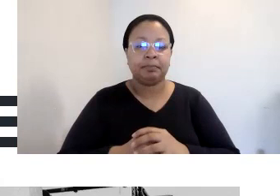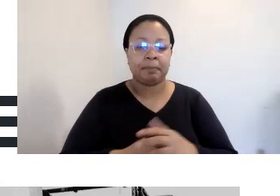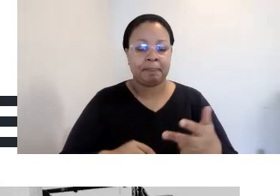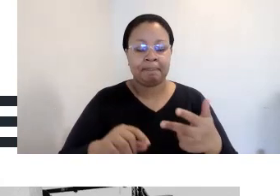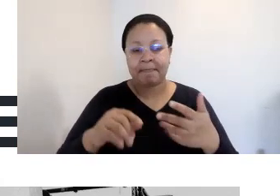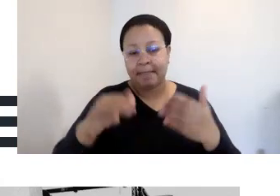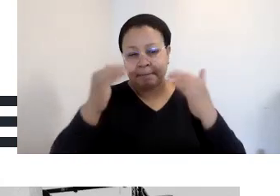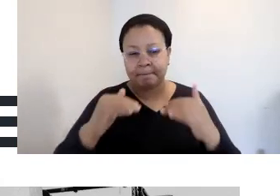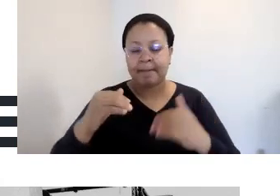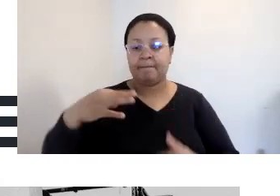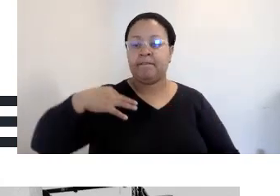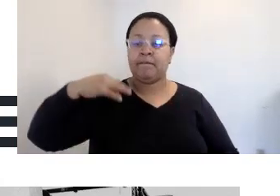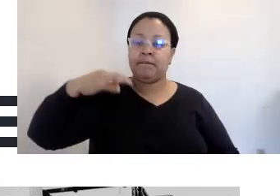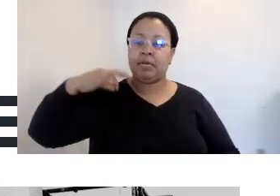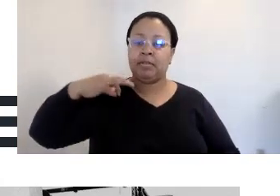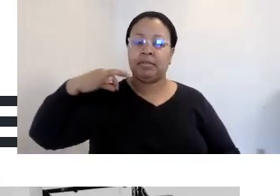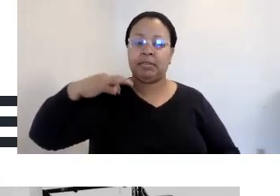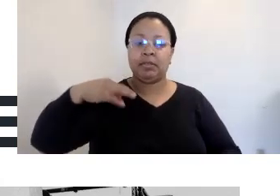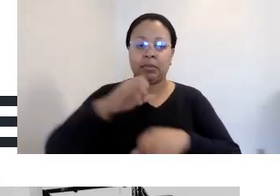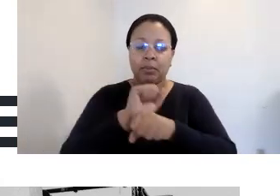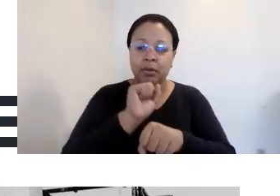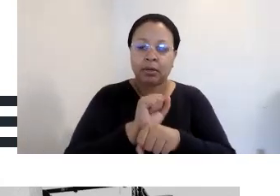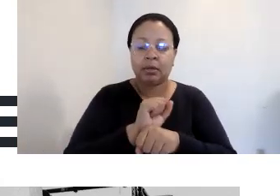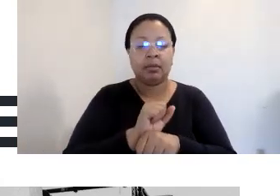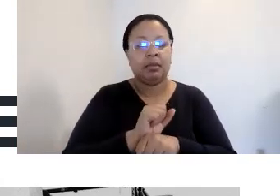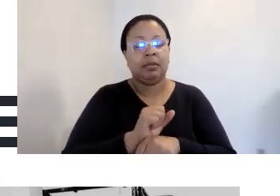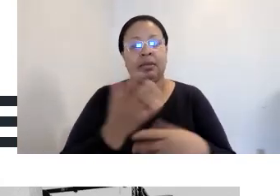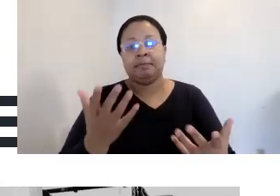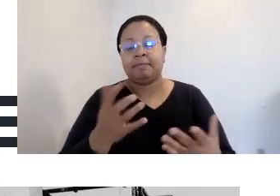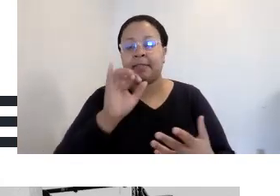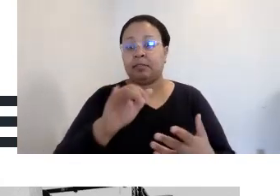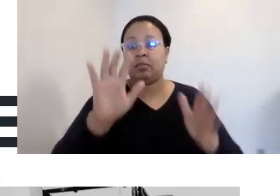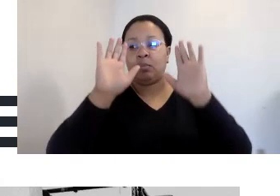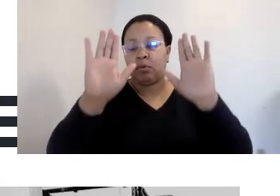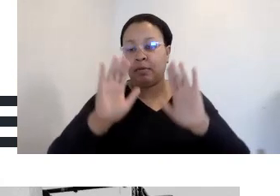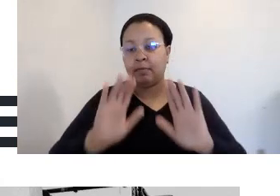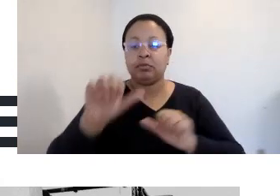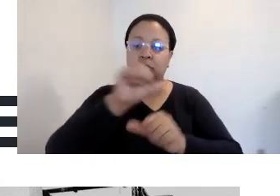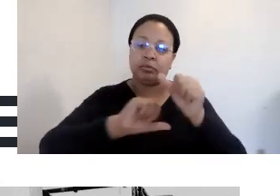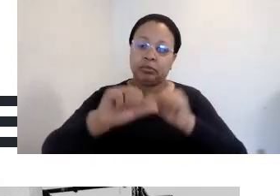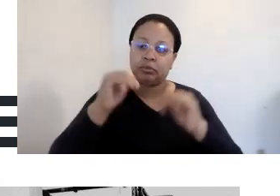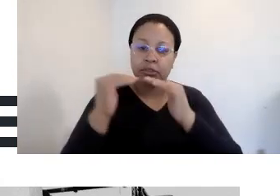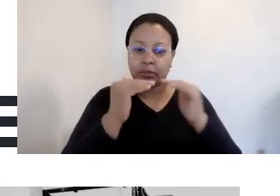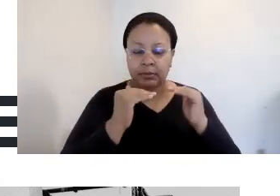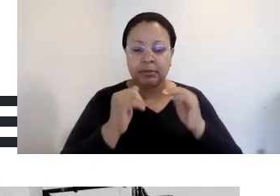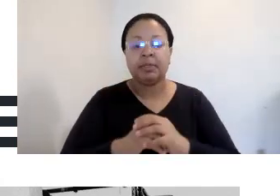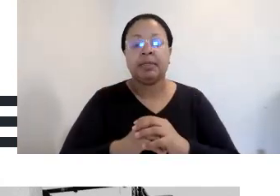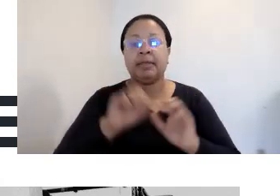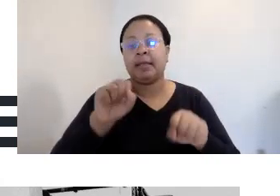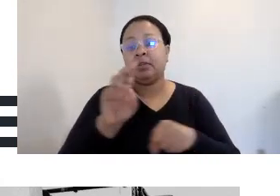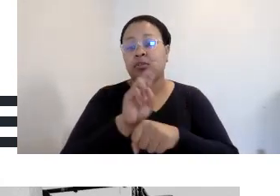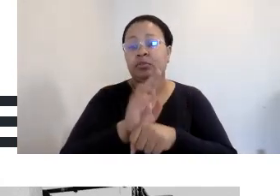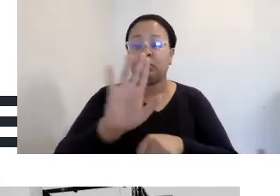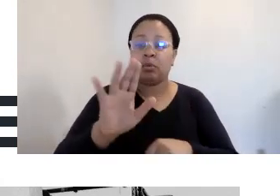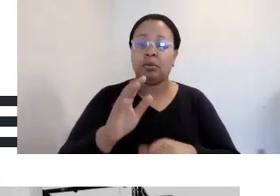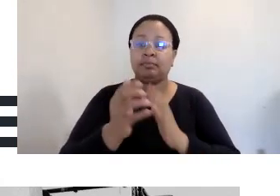volunteer work. Volunteer work can be a great form of social justice activities. That's where you can use your talents.